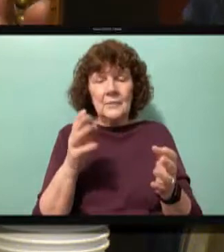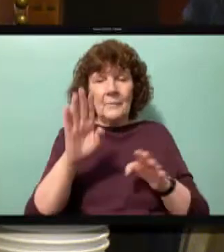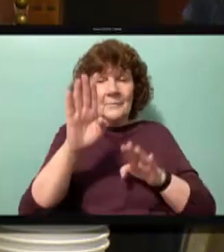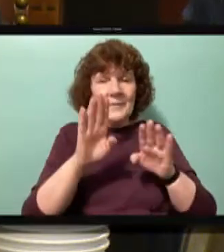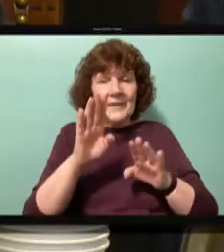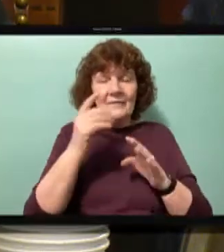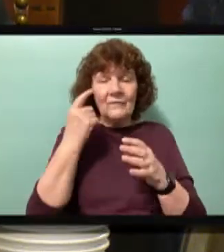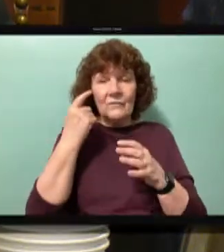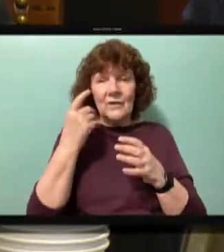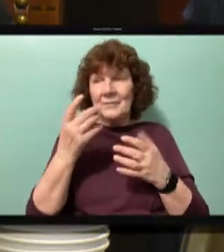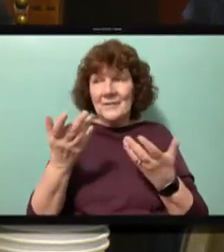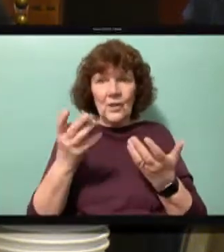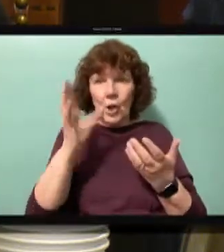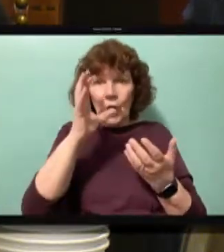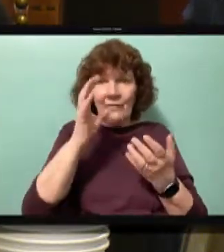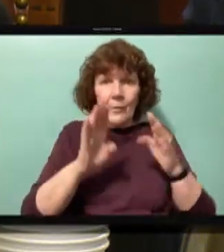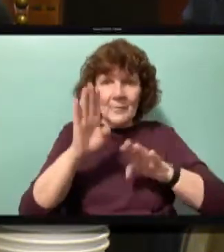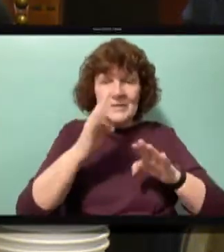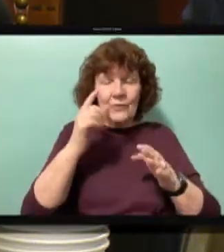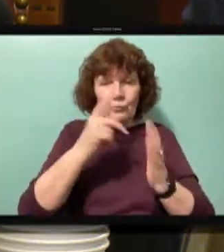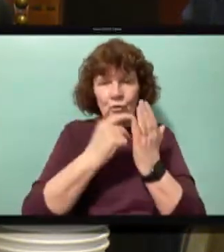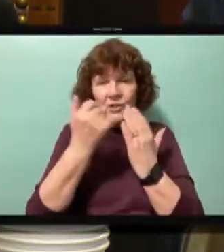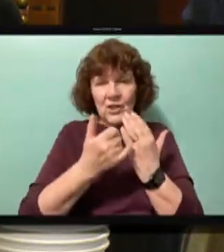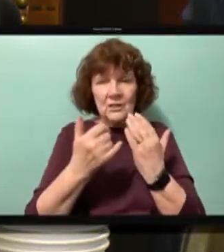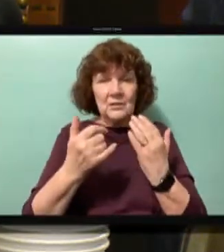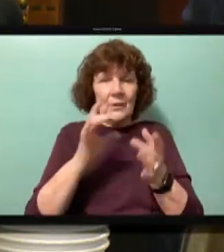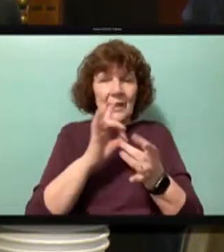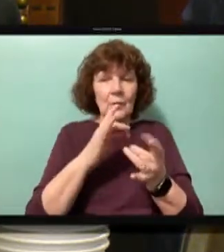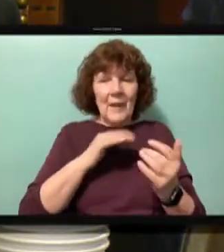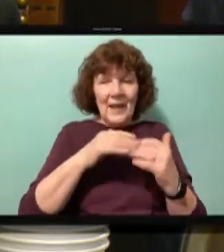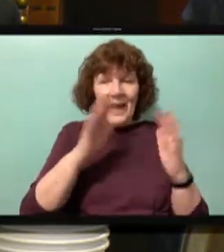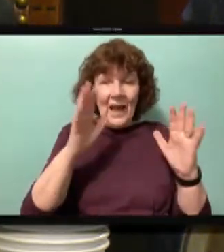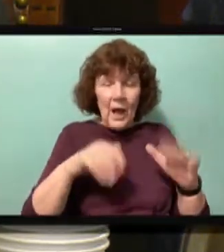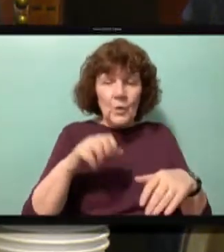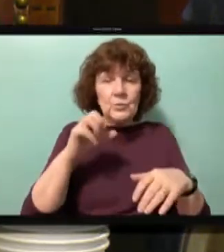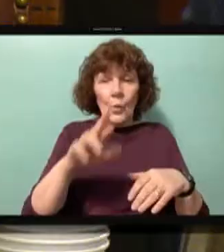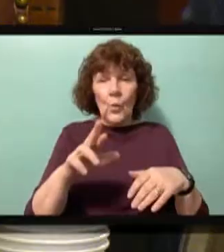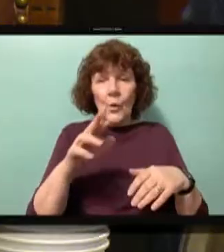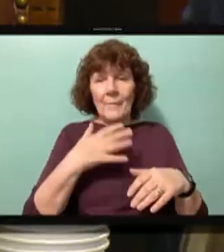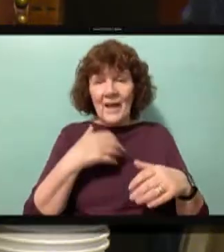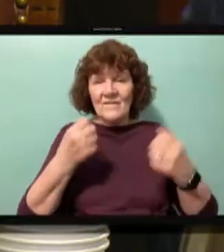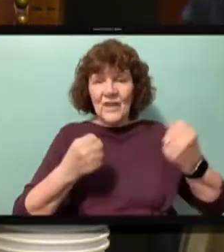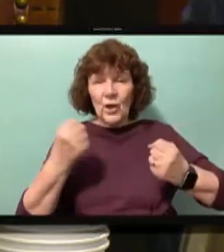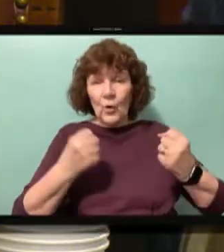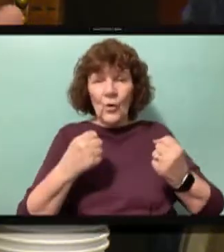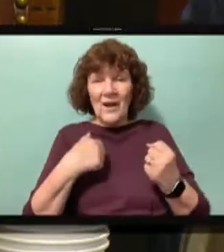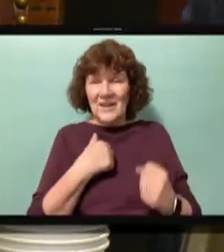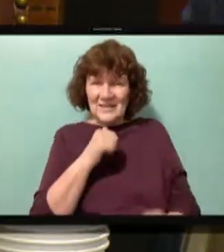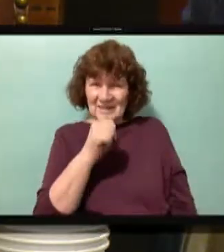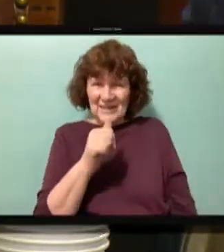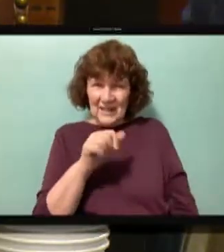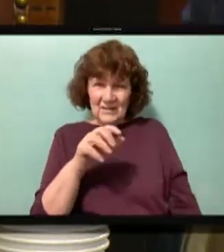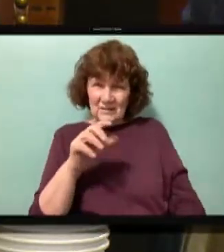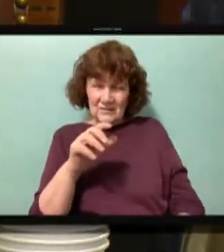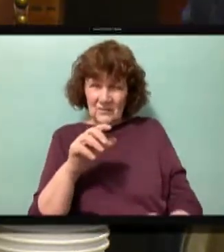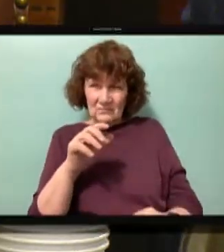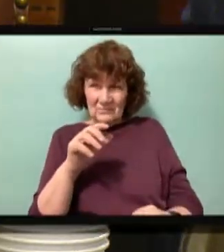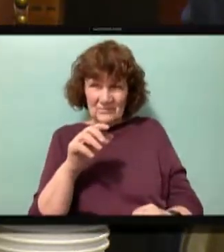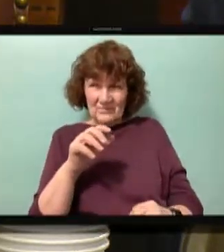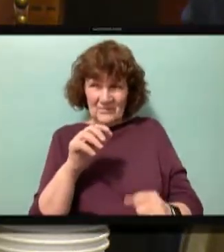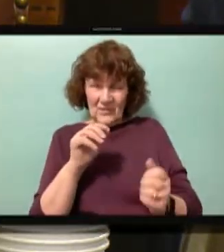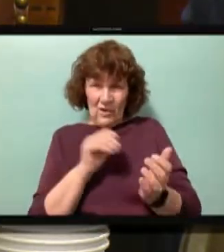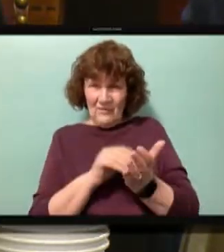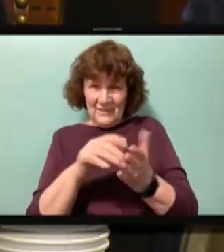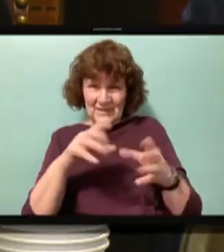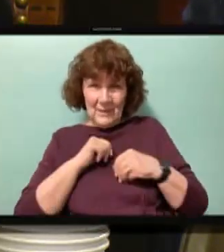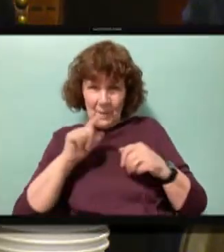my vehicle, you name it, very rarely do I go with the lowest bid. Not because I don't trust them. I just, I just